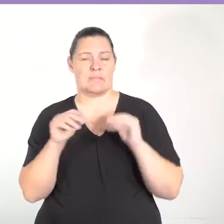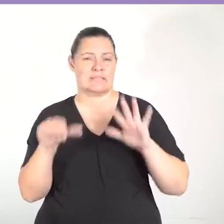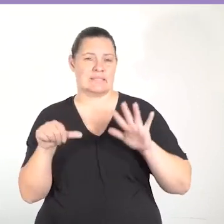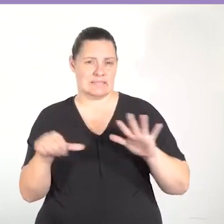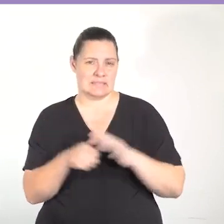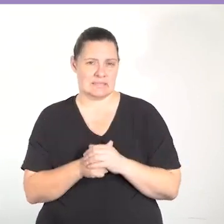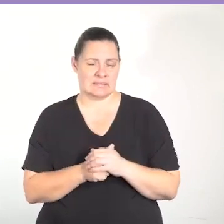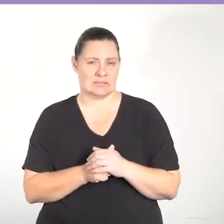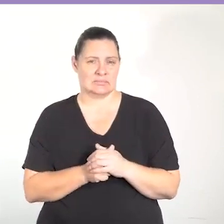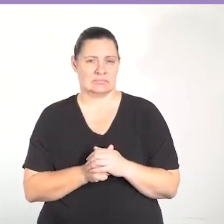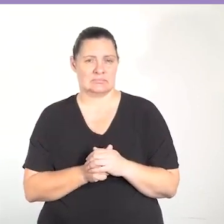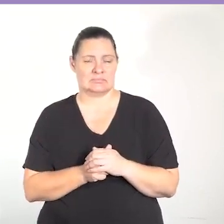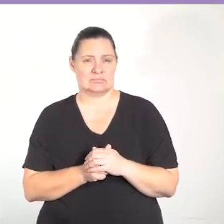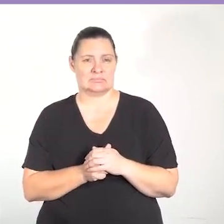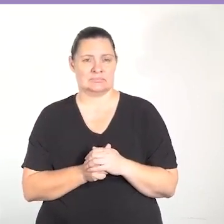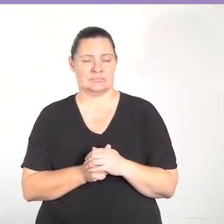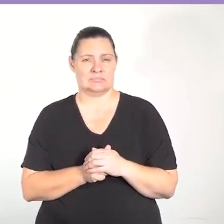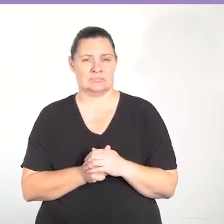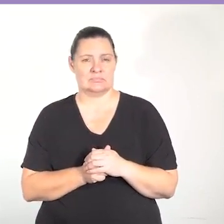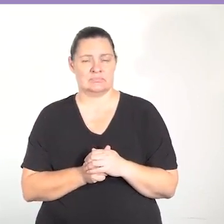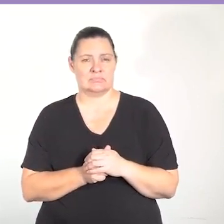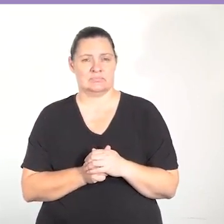that gives me 16. So,